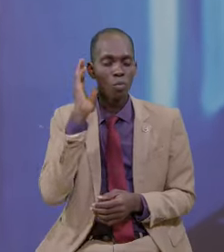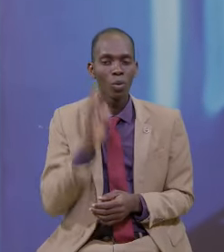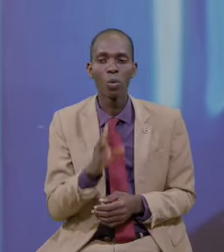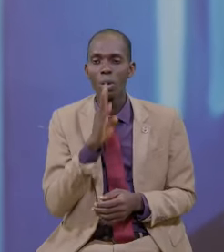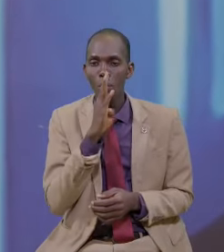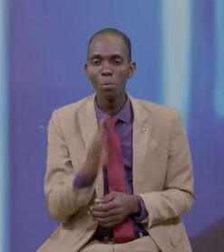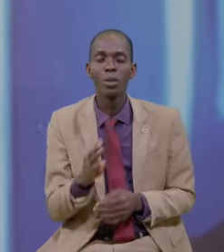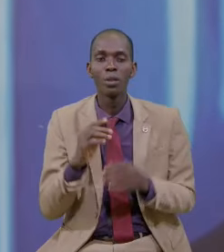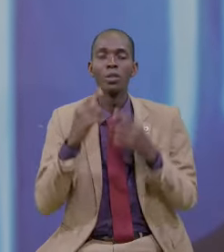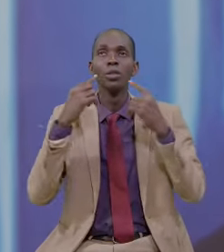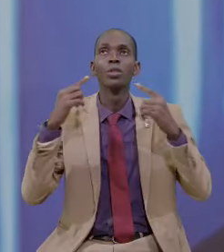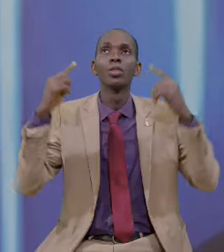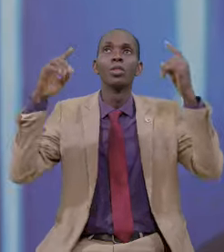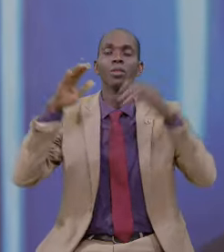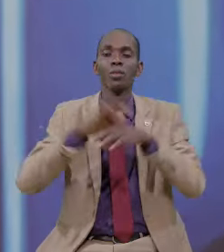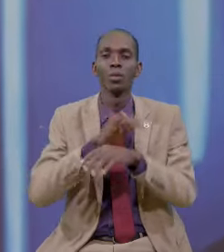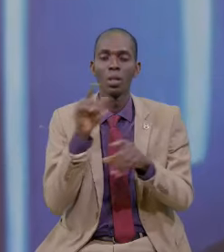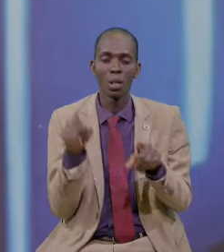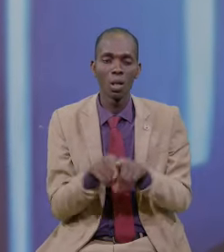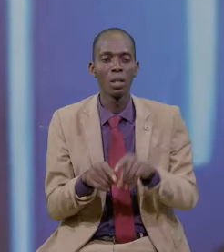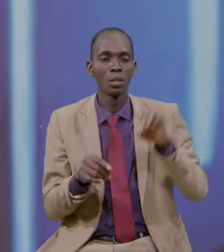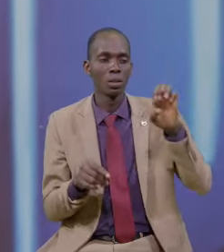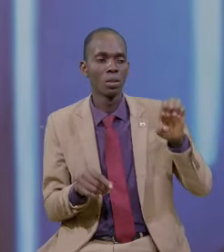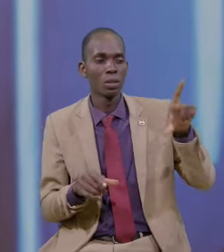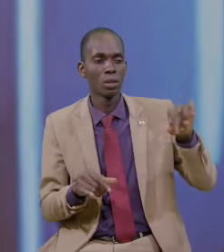successful as Elijah was.